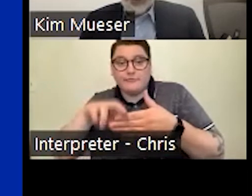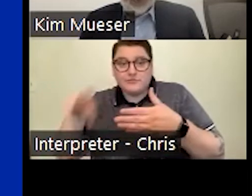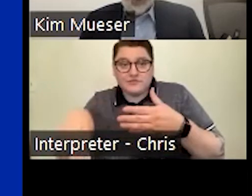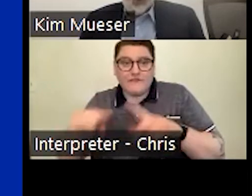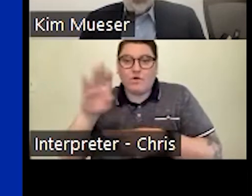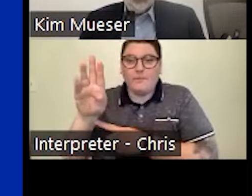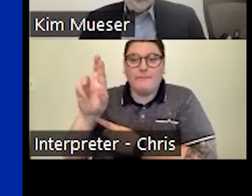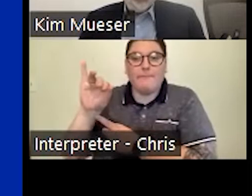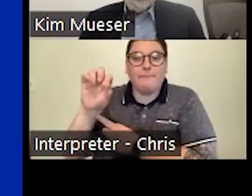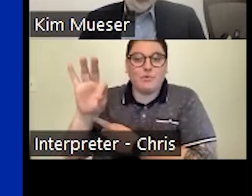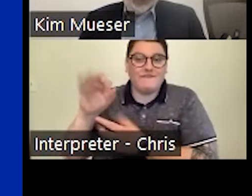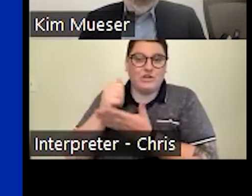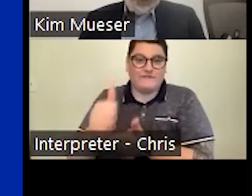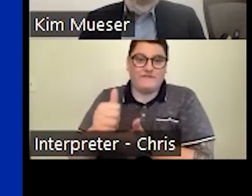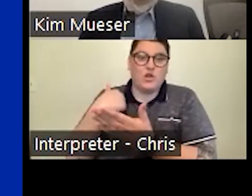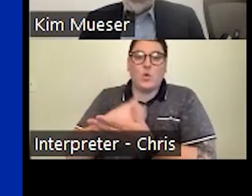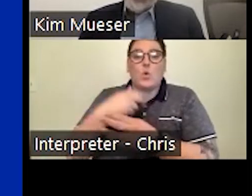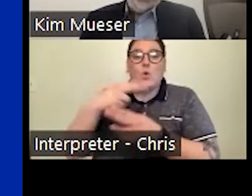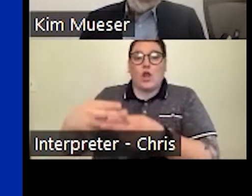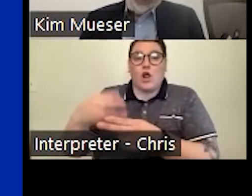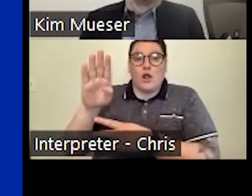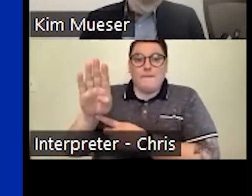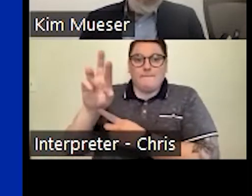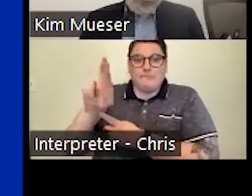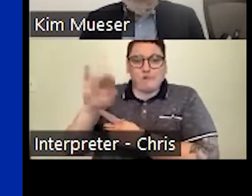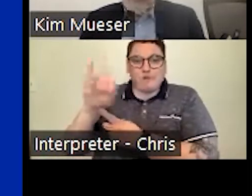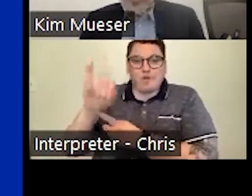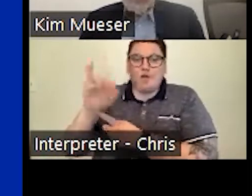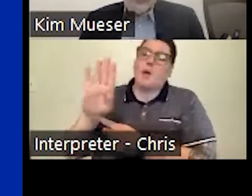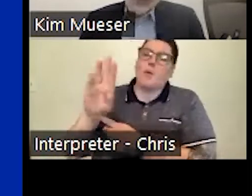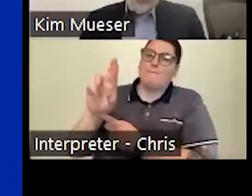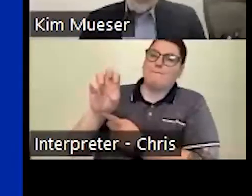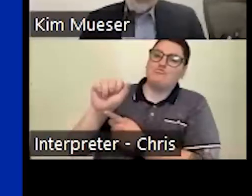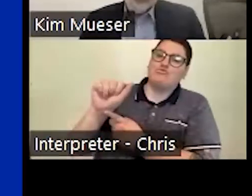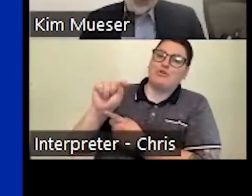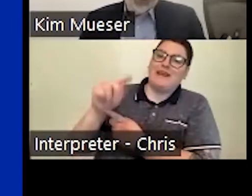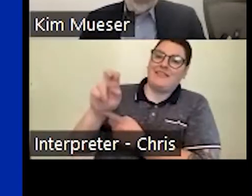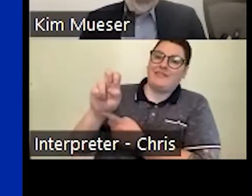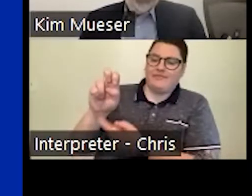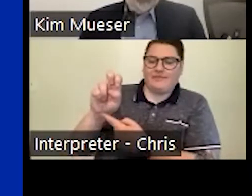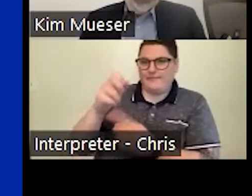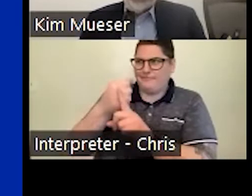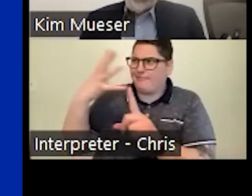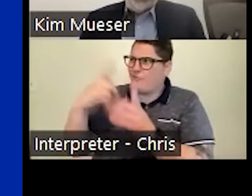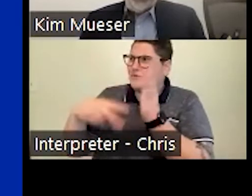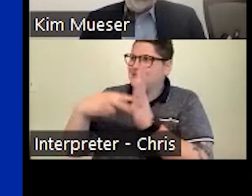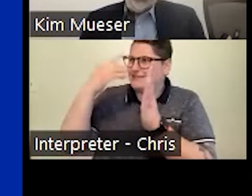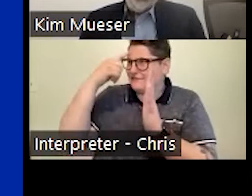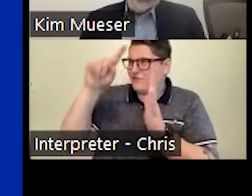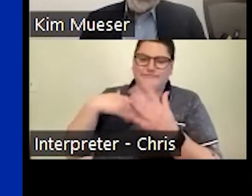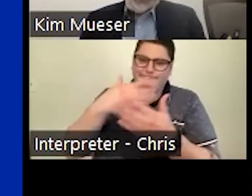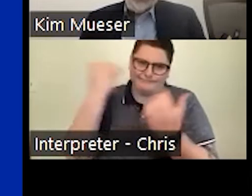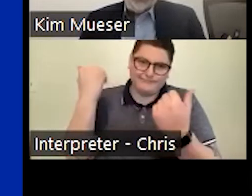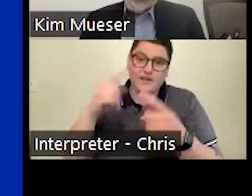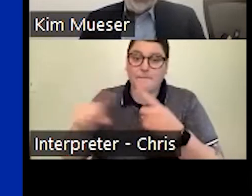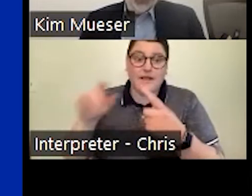which we now call BREATHE. And I can never remember what the acronym stands for, I apologize. But this BREATHE intervention has also